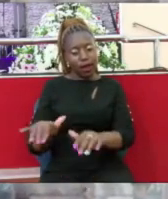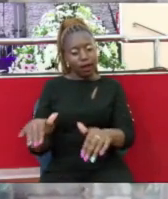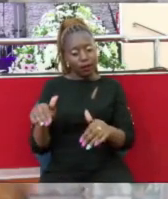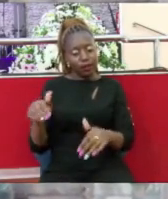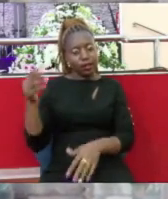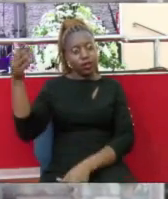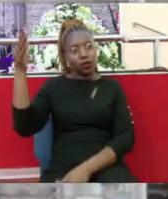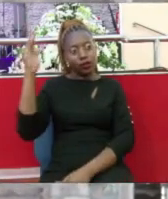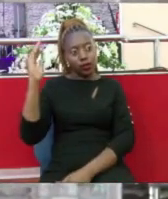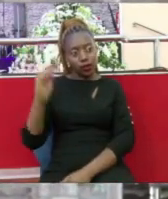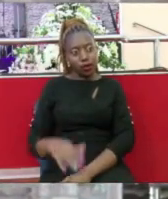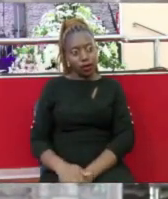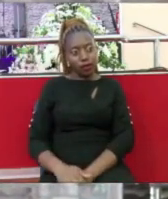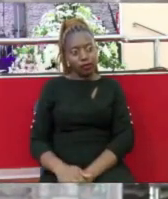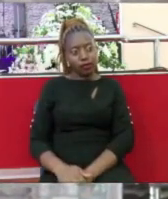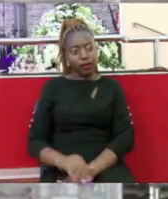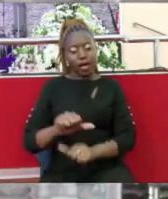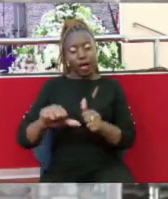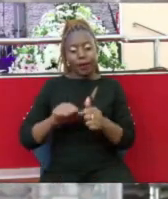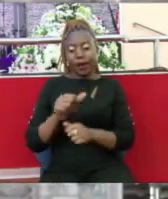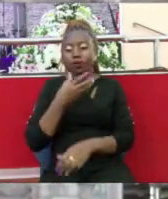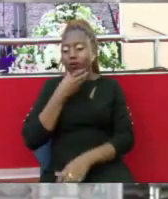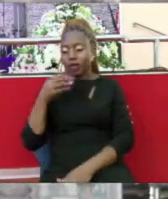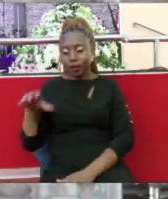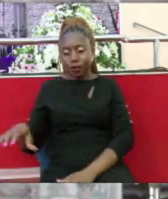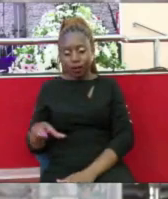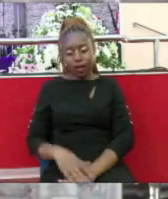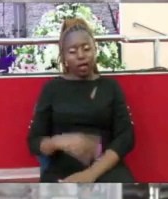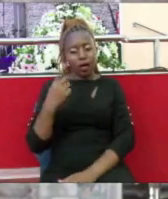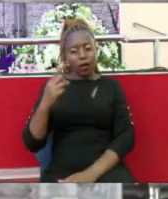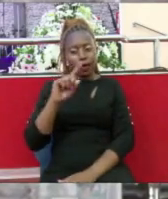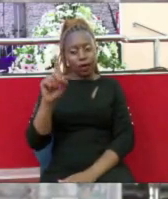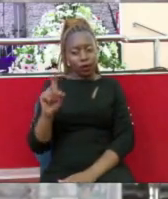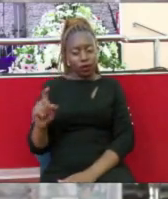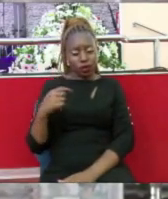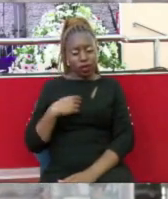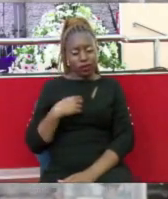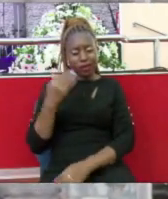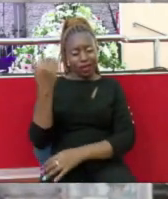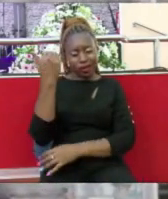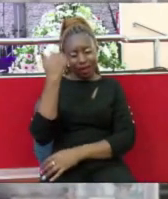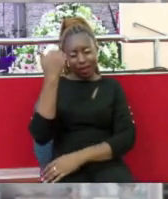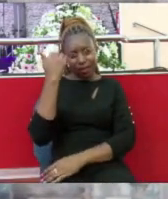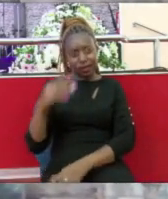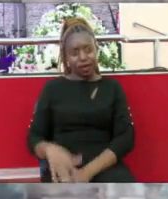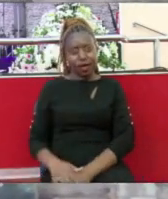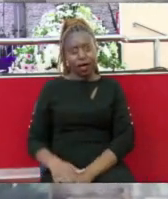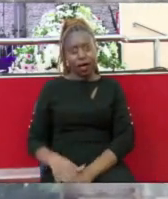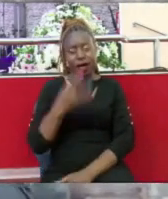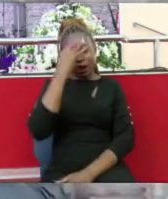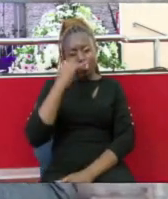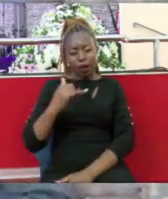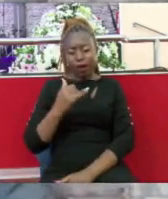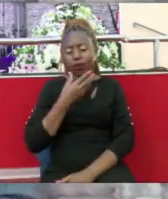on the story behind the boy. One of the questions I asked myself, why was a small boy willing to